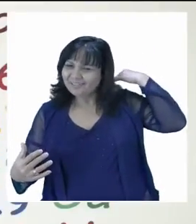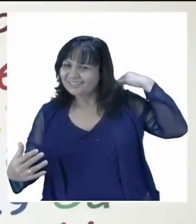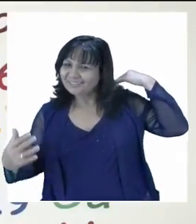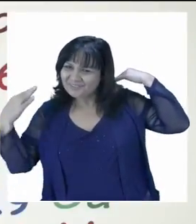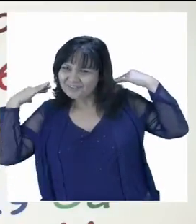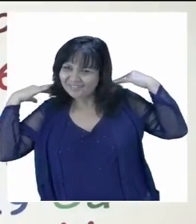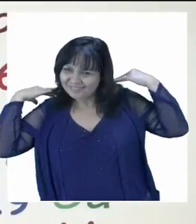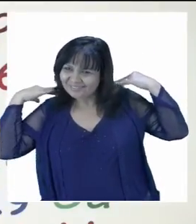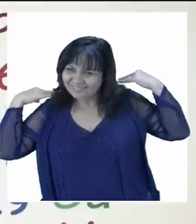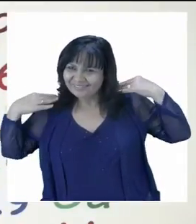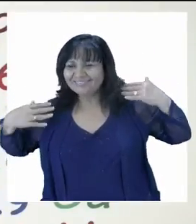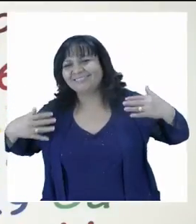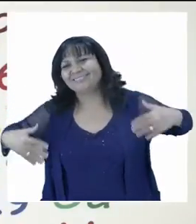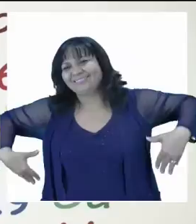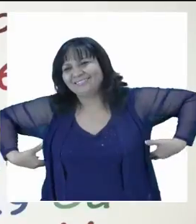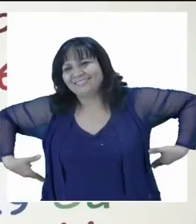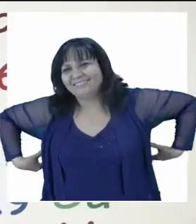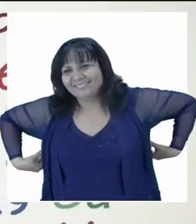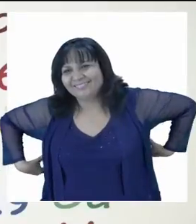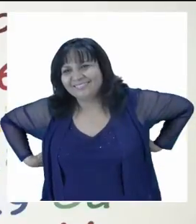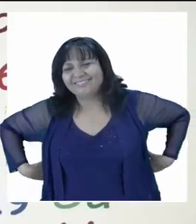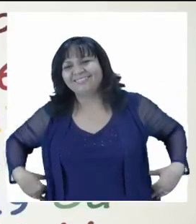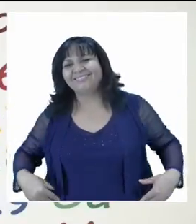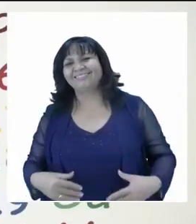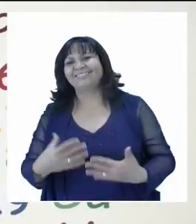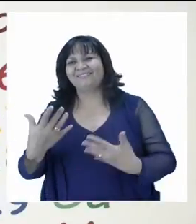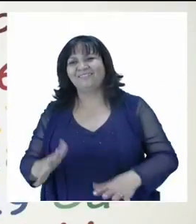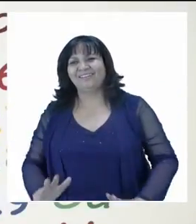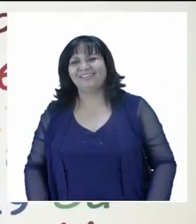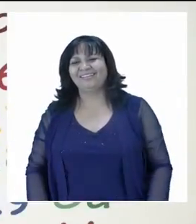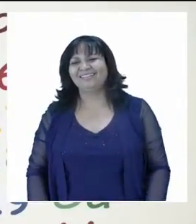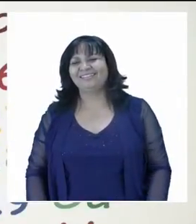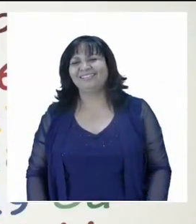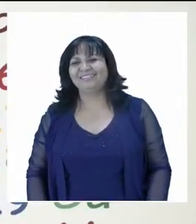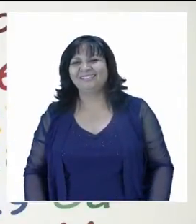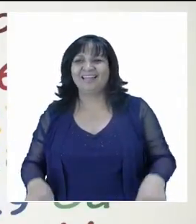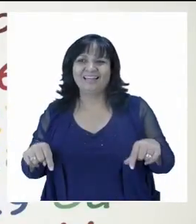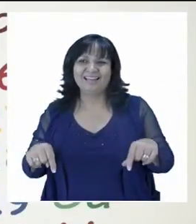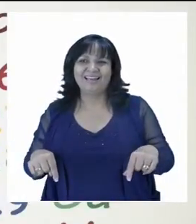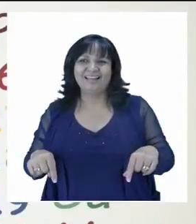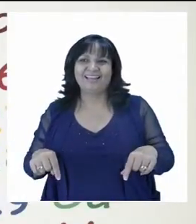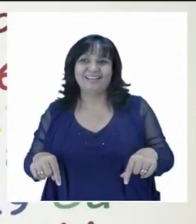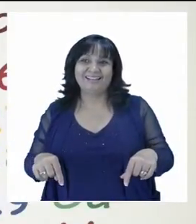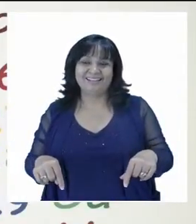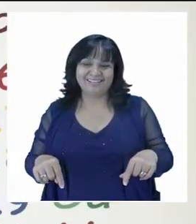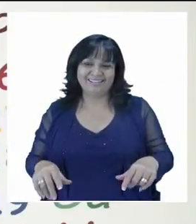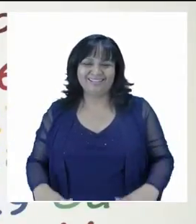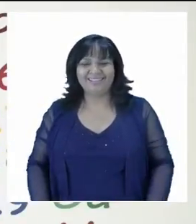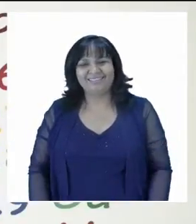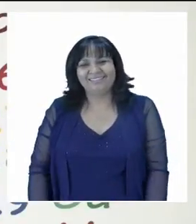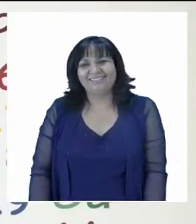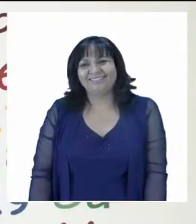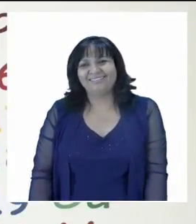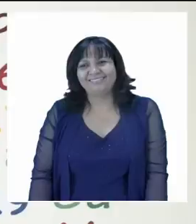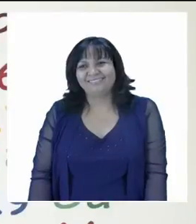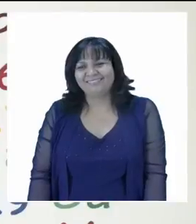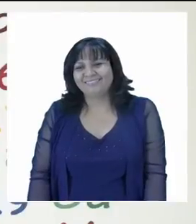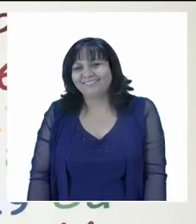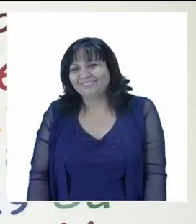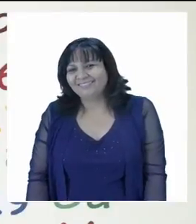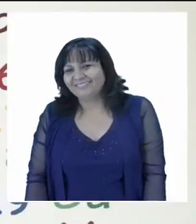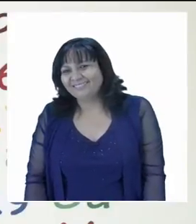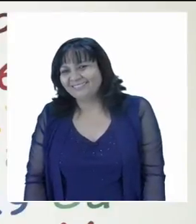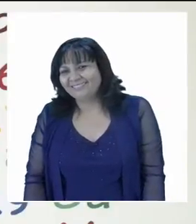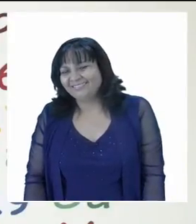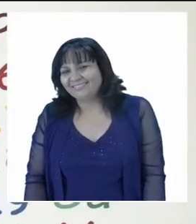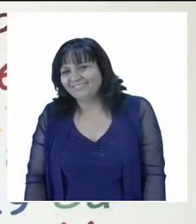wash, wash, wash, wash, wash. Let's do our legs. Wash, wash, wash, wash, wash, wash, wash, wash,